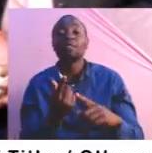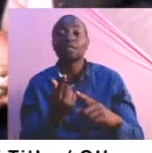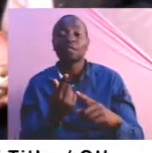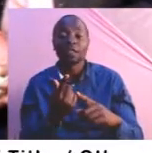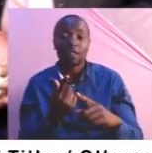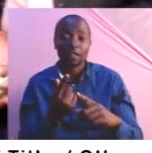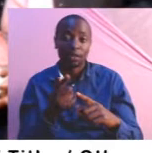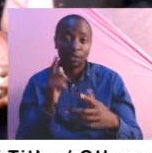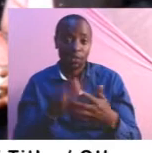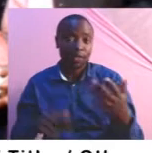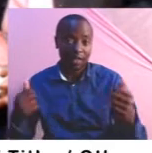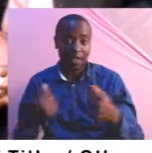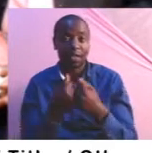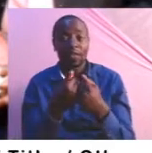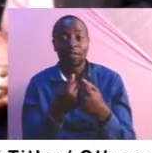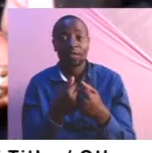what happens?